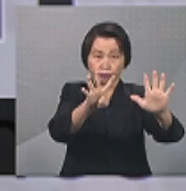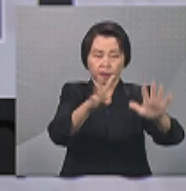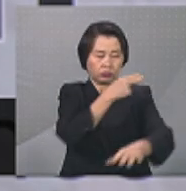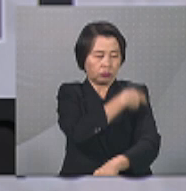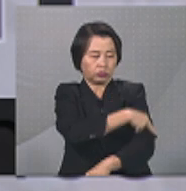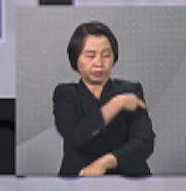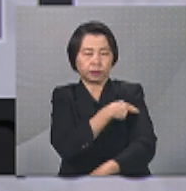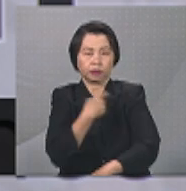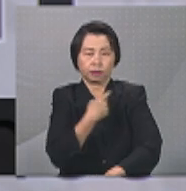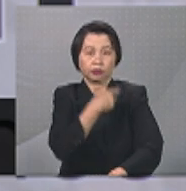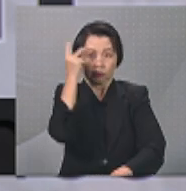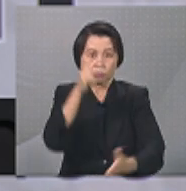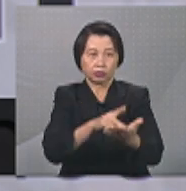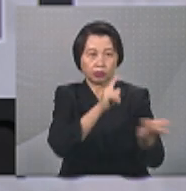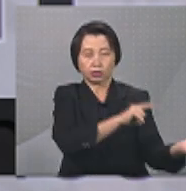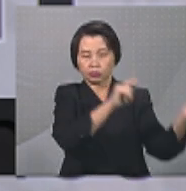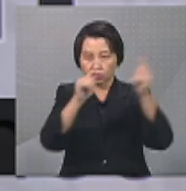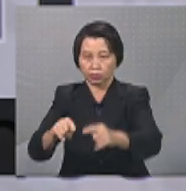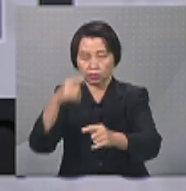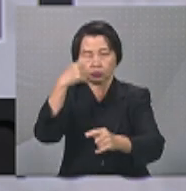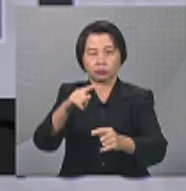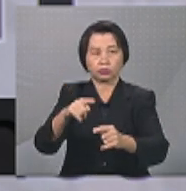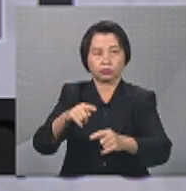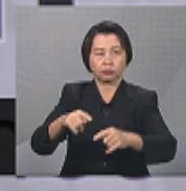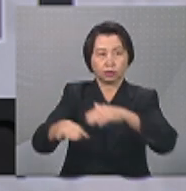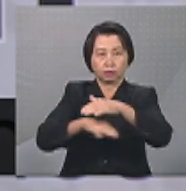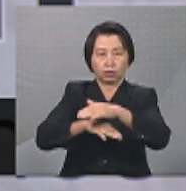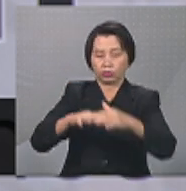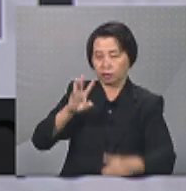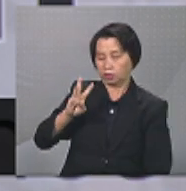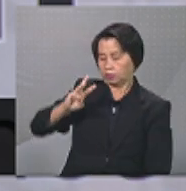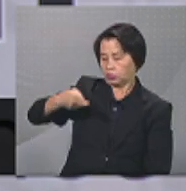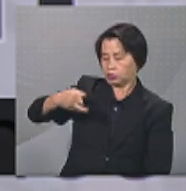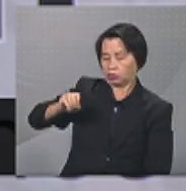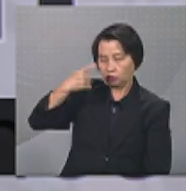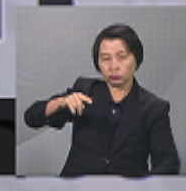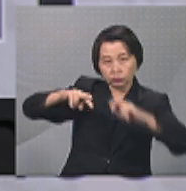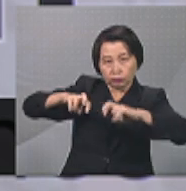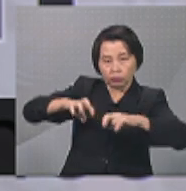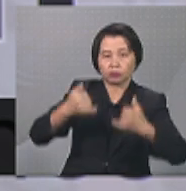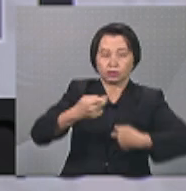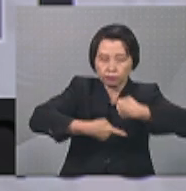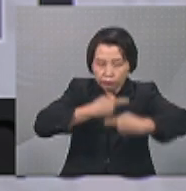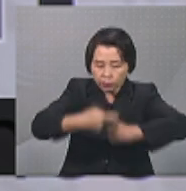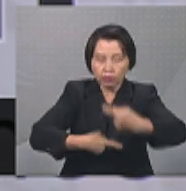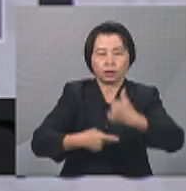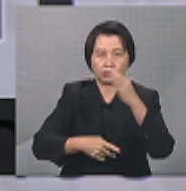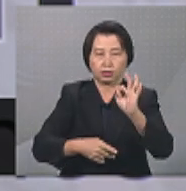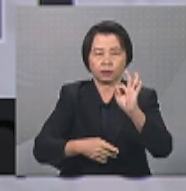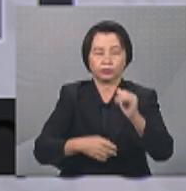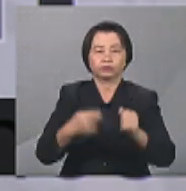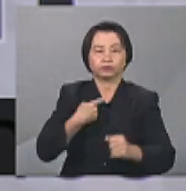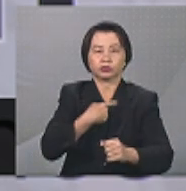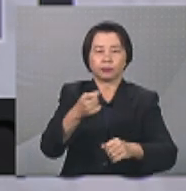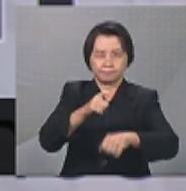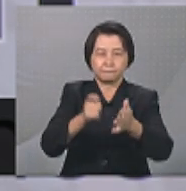identified, and to into the solidarity trials under WHO. So it's progressing well. So in terms of, we will need